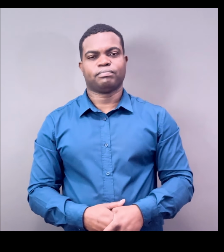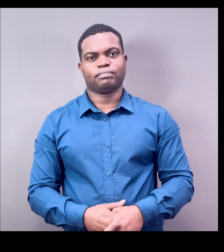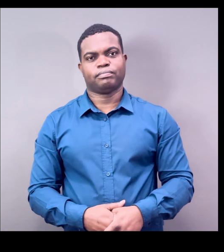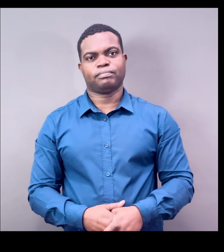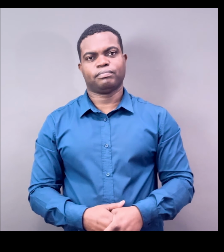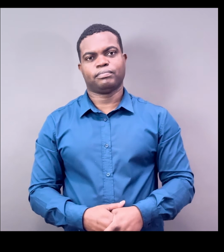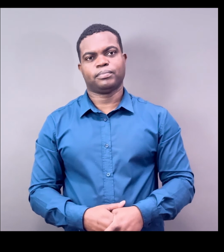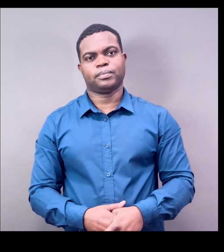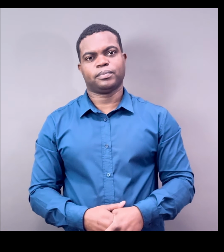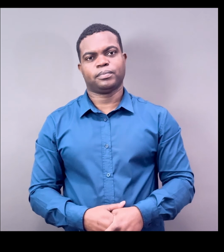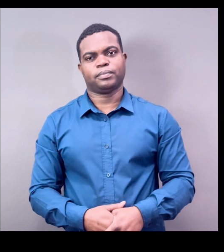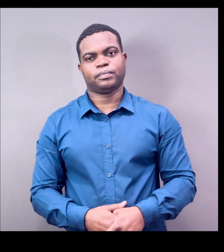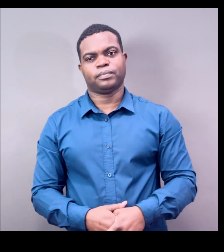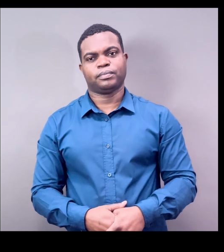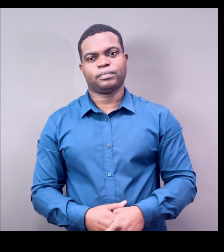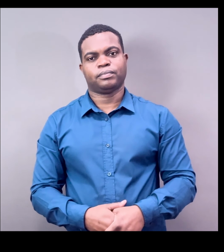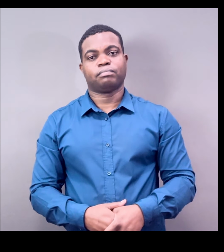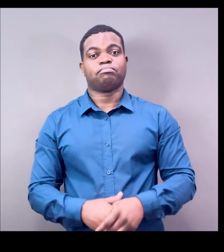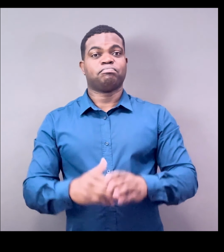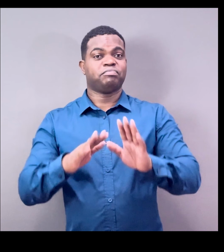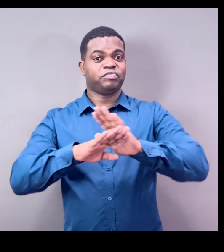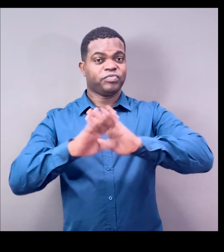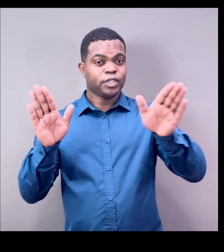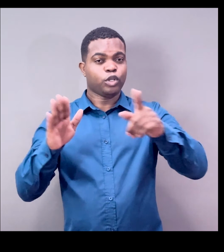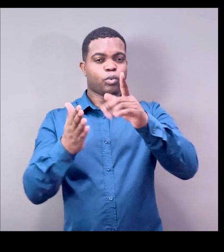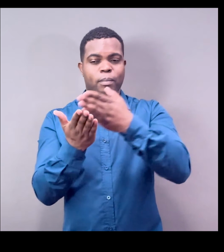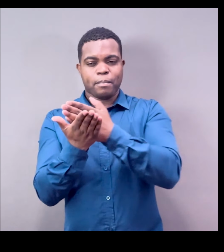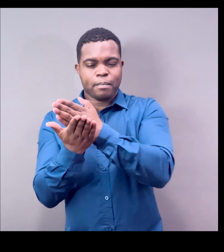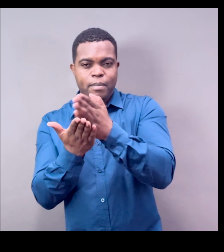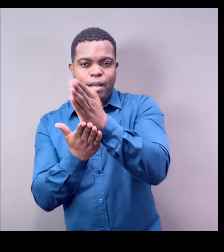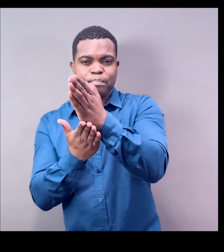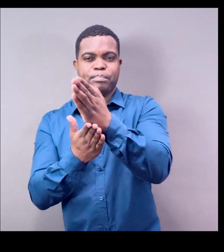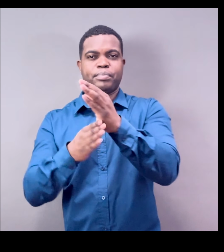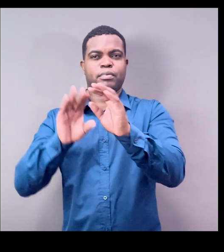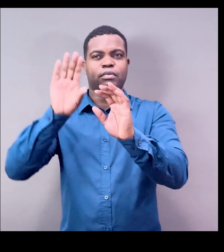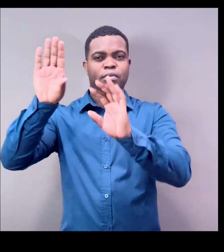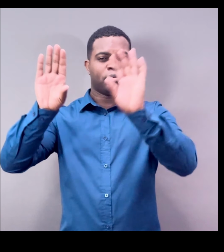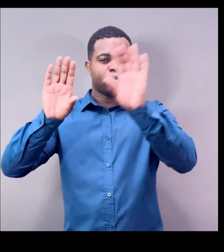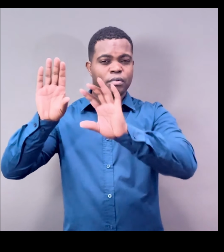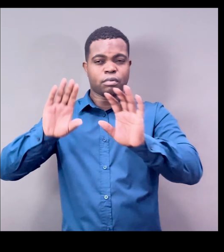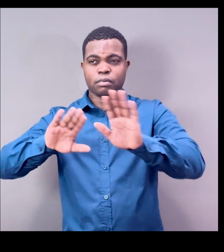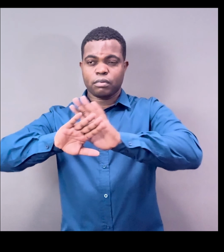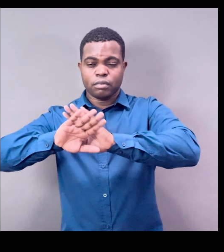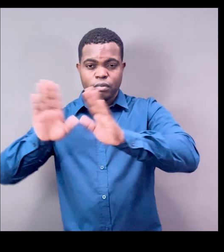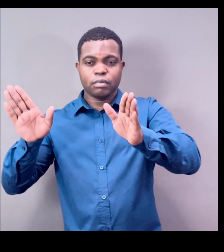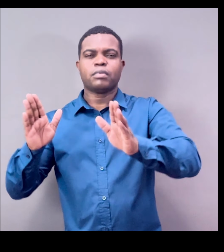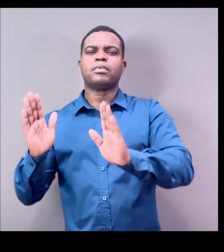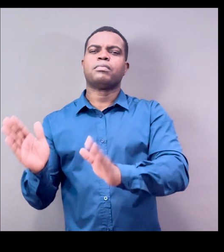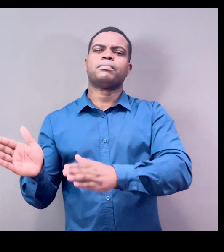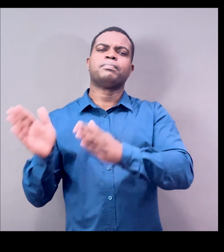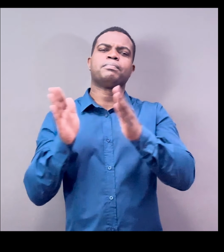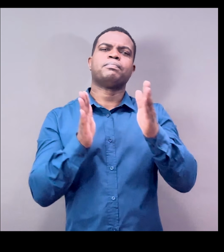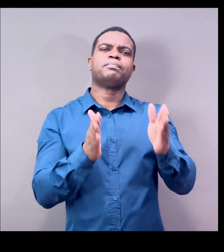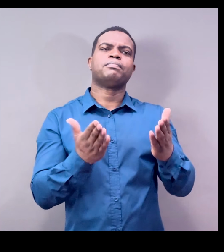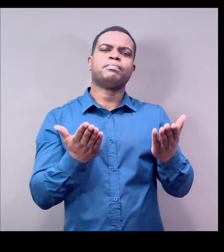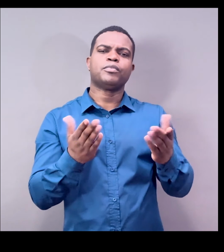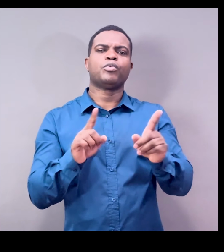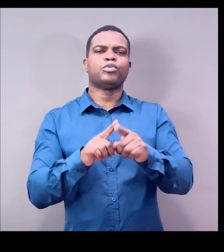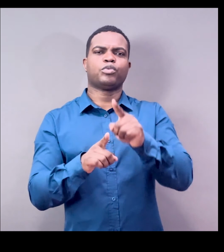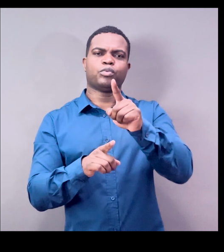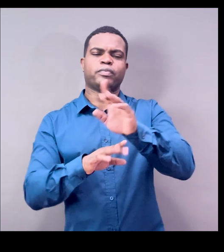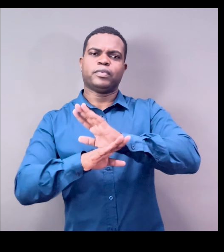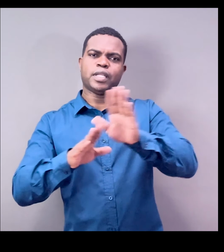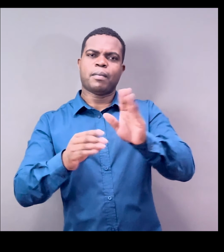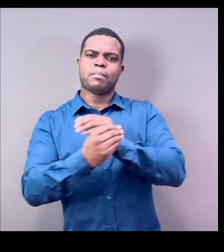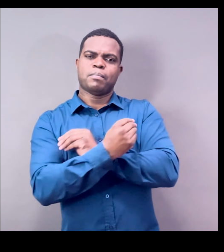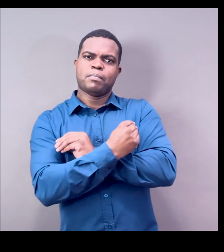influence. So after you have mapped out your stakeholders, you have mapped out